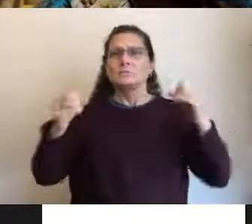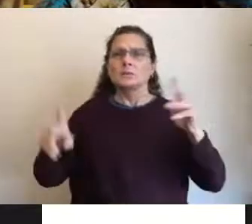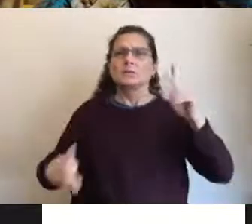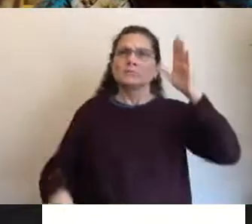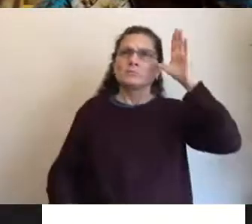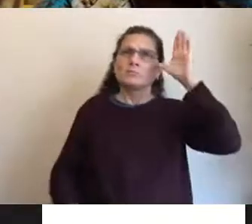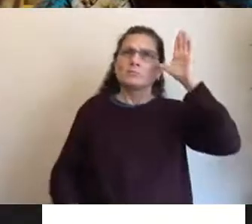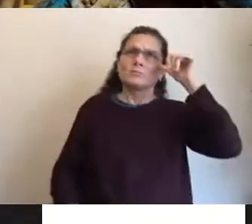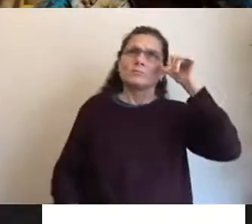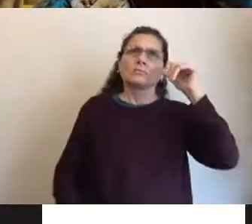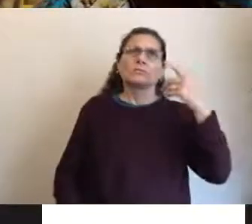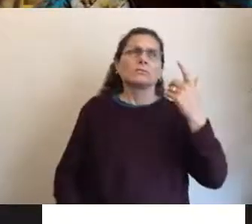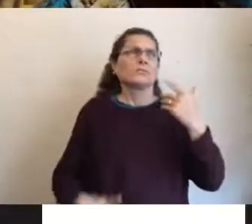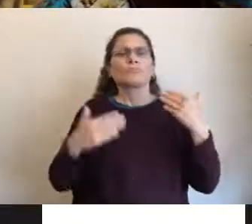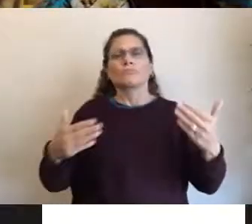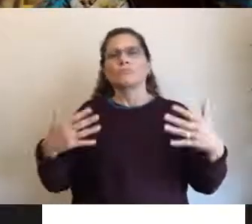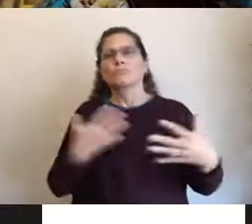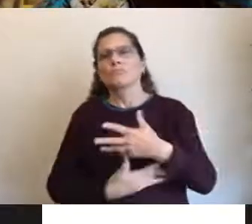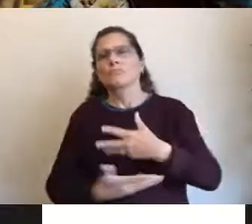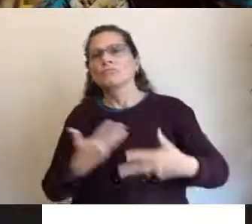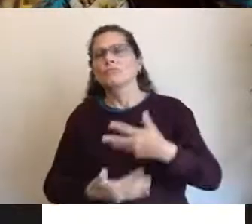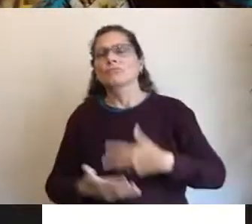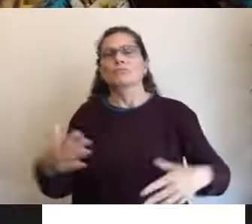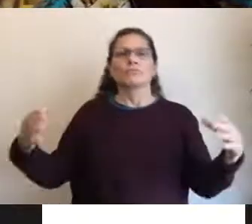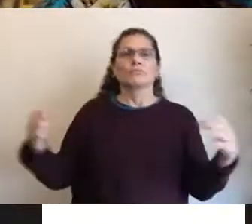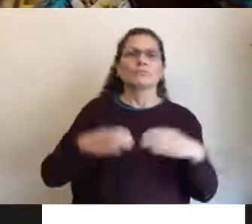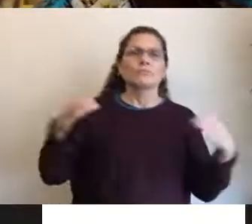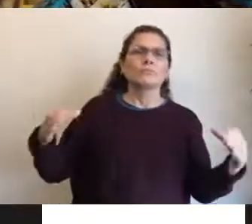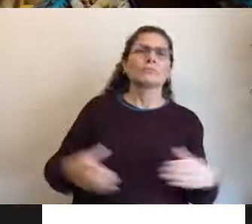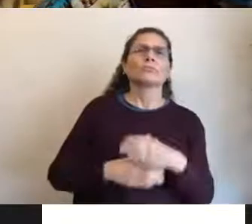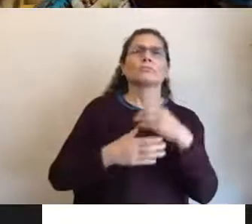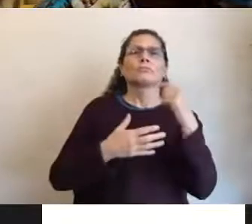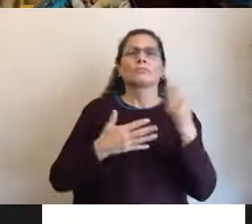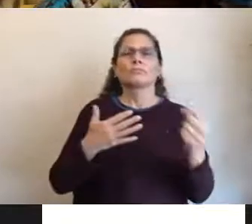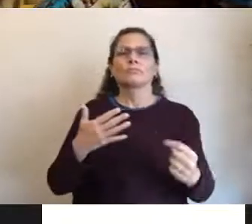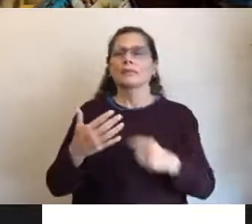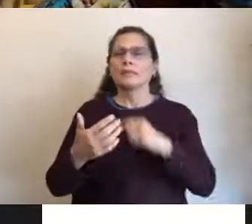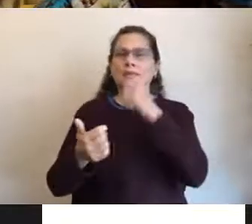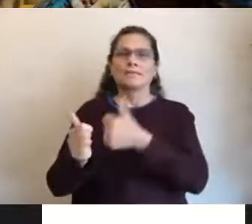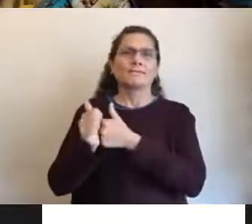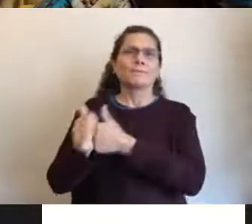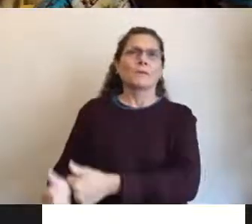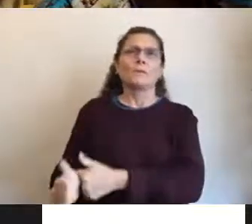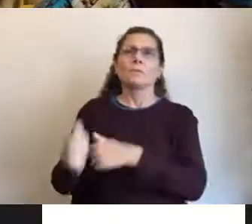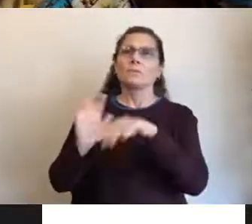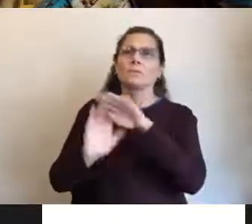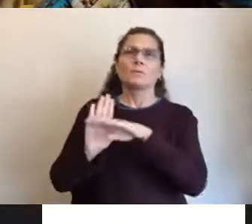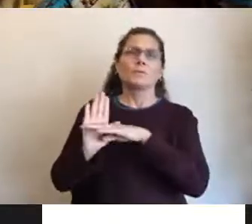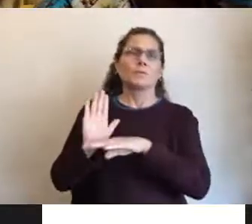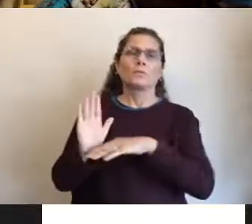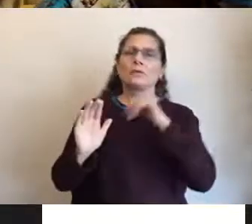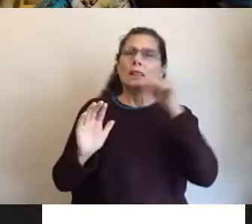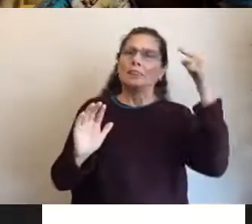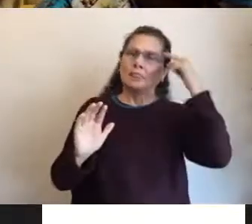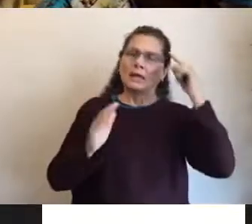here. And honestly, it's not looking close. For now, we must all buckle down, keep our community as healthy as possible. Thank you and